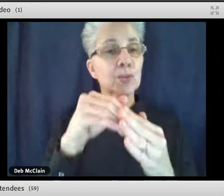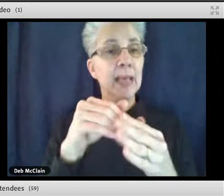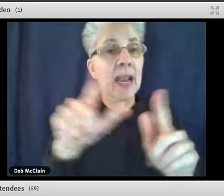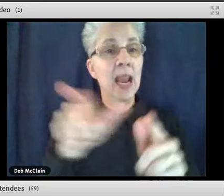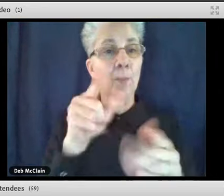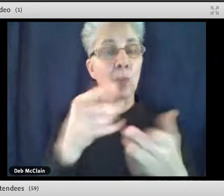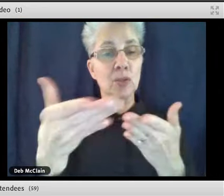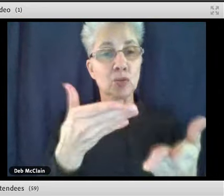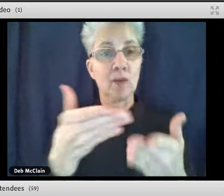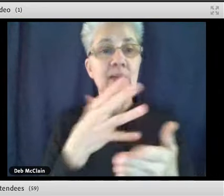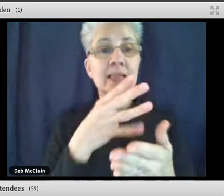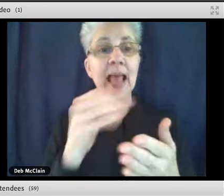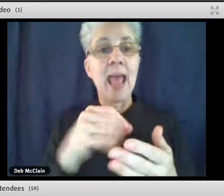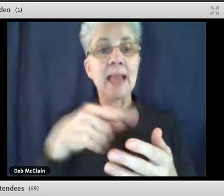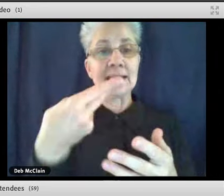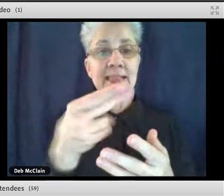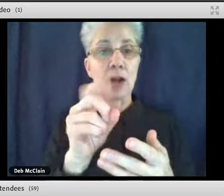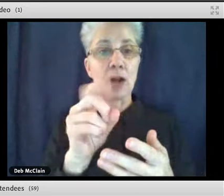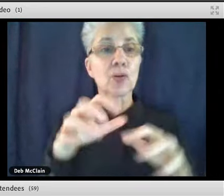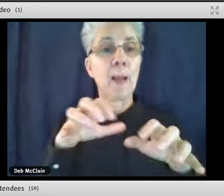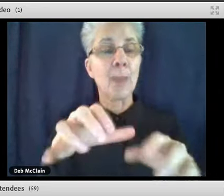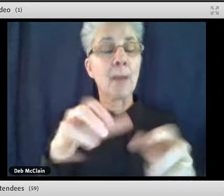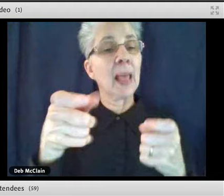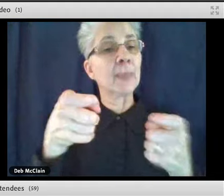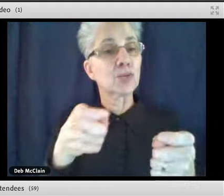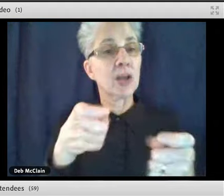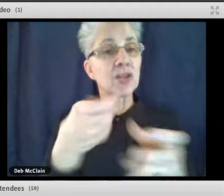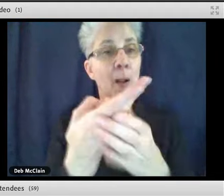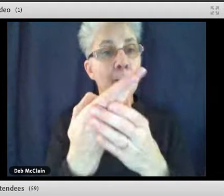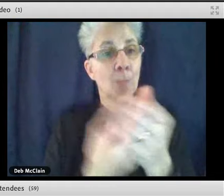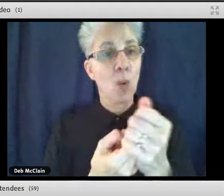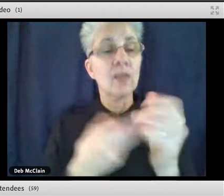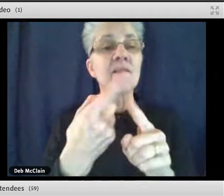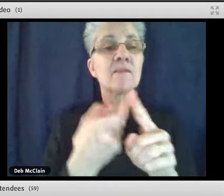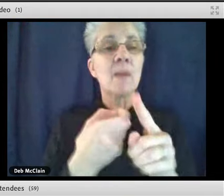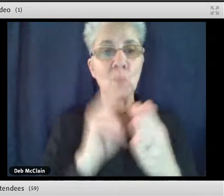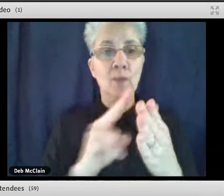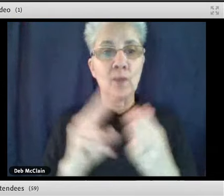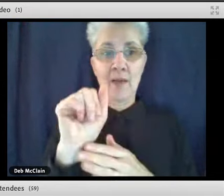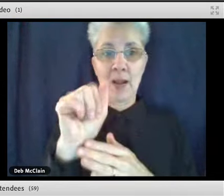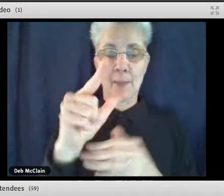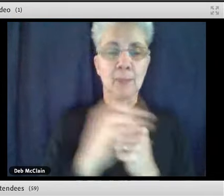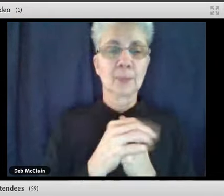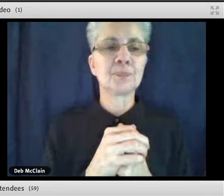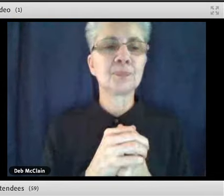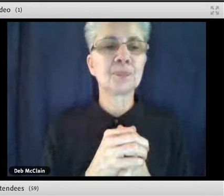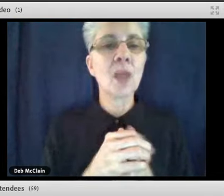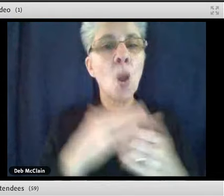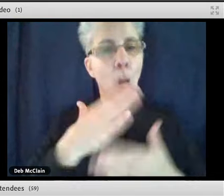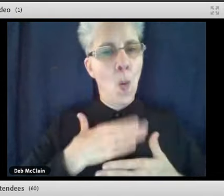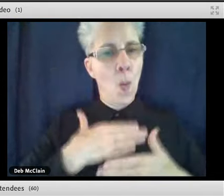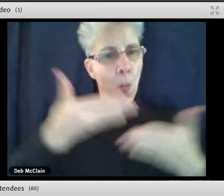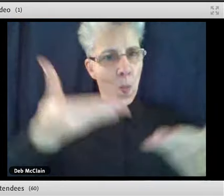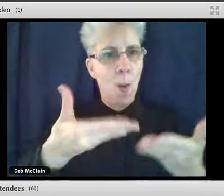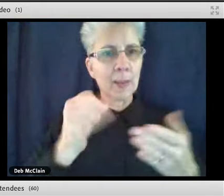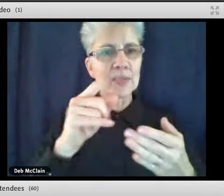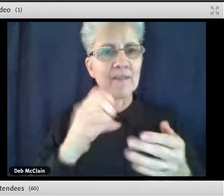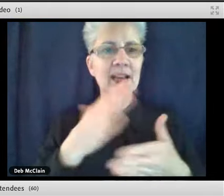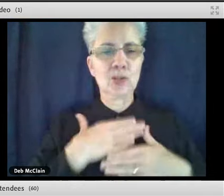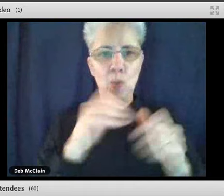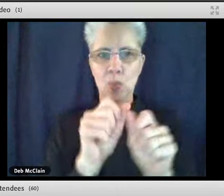library service, and a doctorate in public administration, both from the University of Alabama. Please welcome Stephanie and enjoy